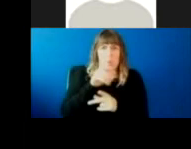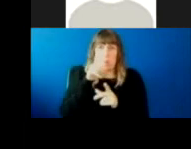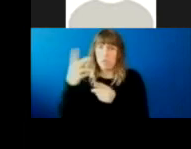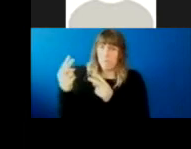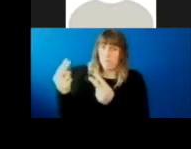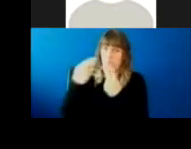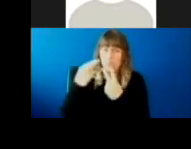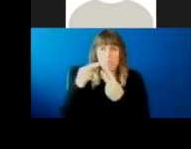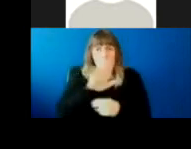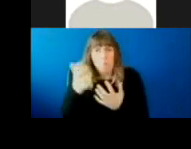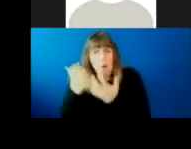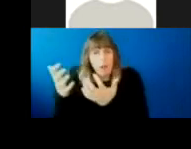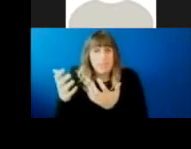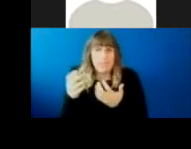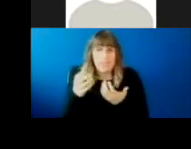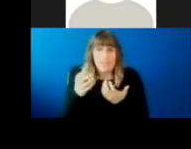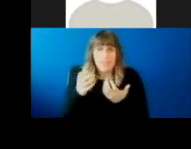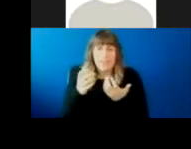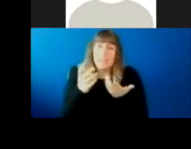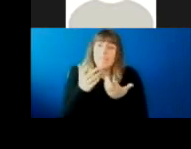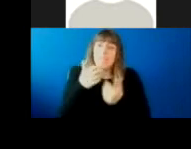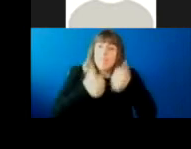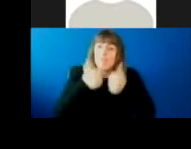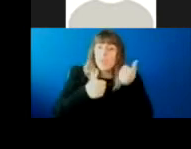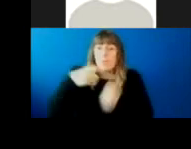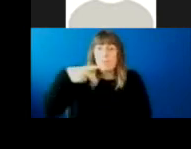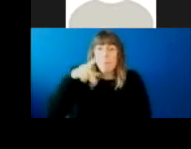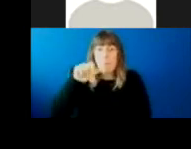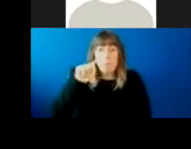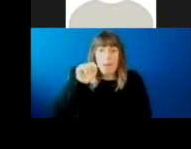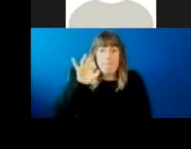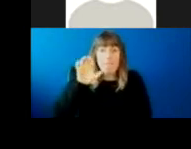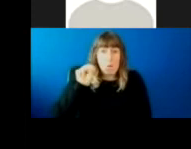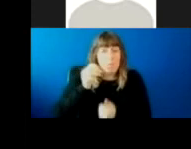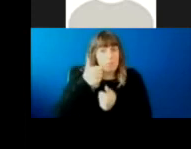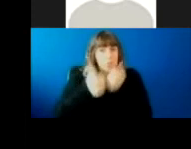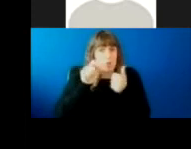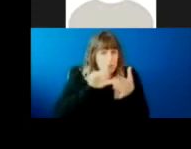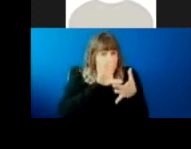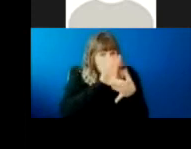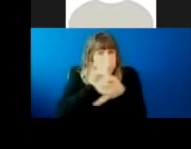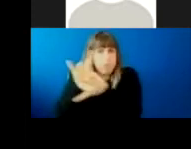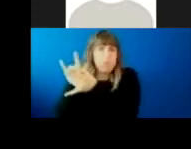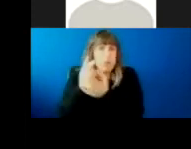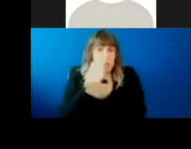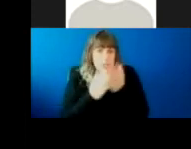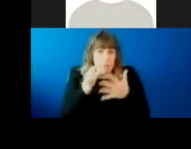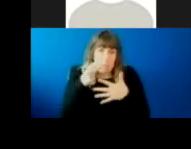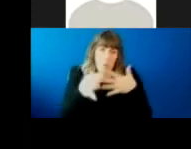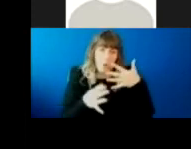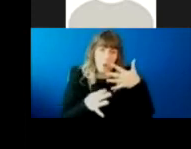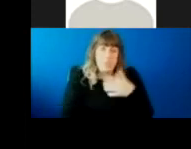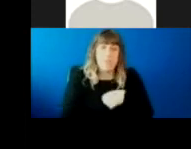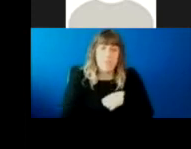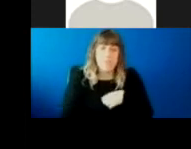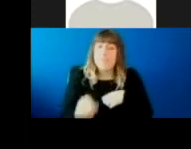what social media platforms you need to be on. These are some ways that you can kind of get there. You can also totally